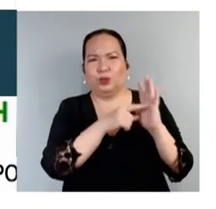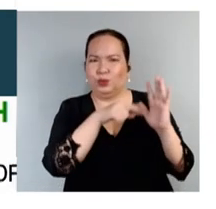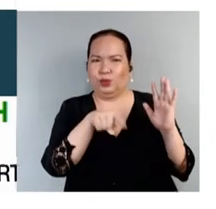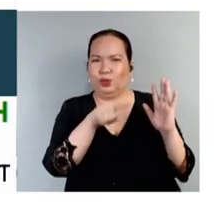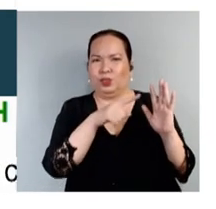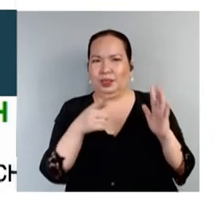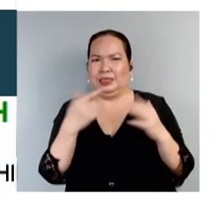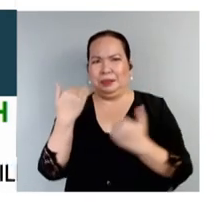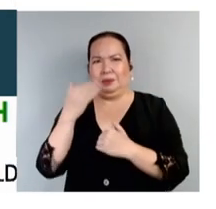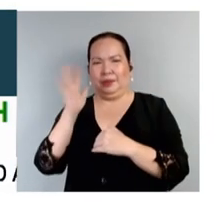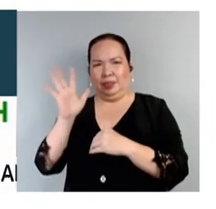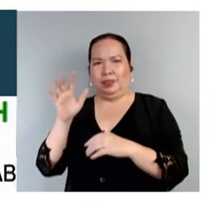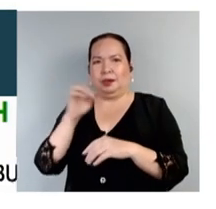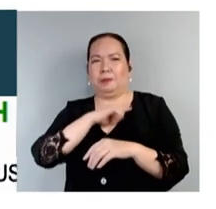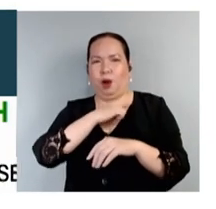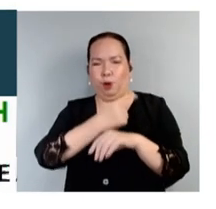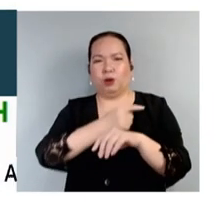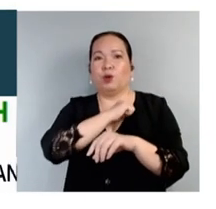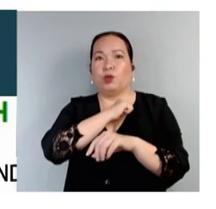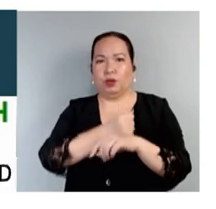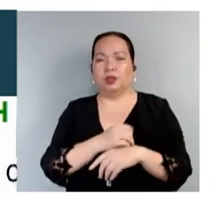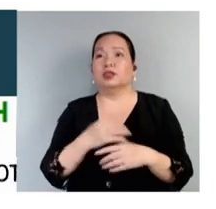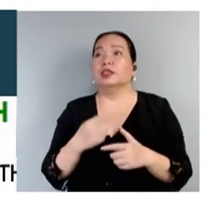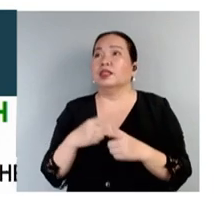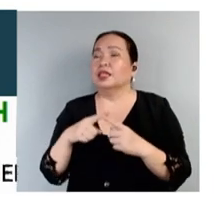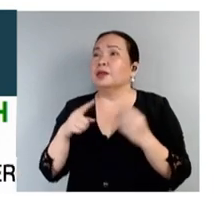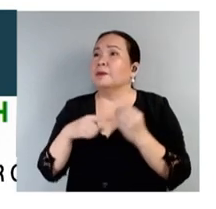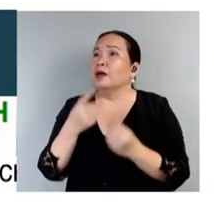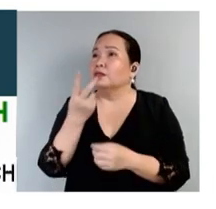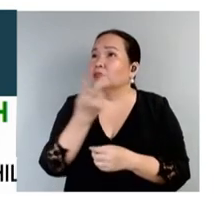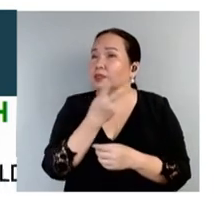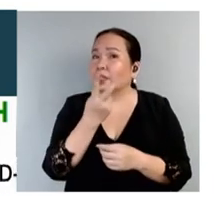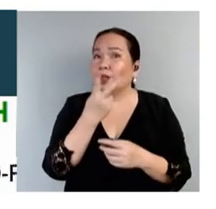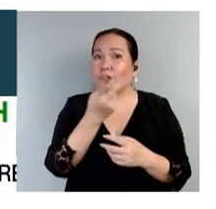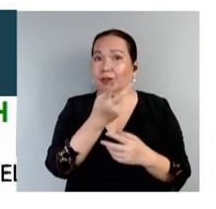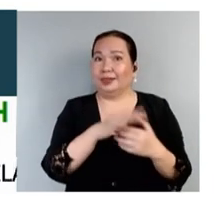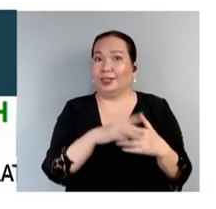two to the anti-terror law?